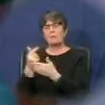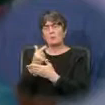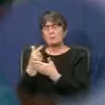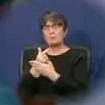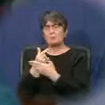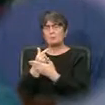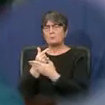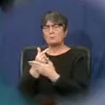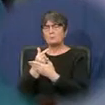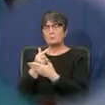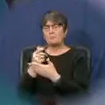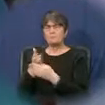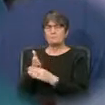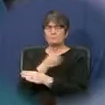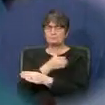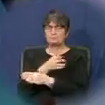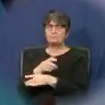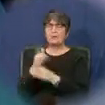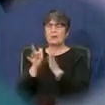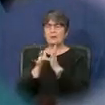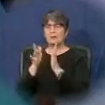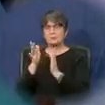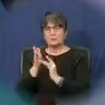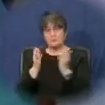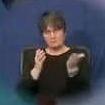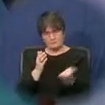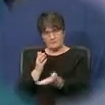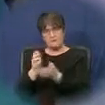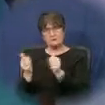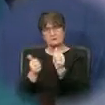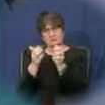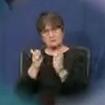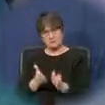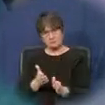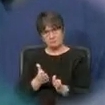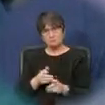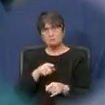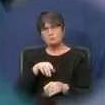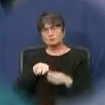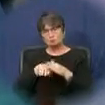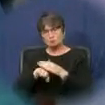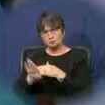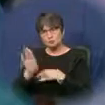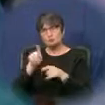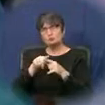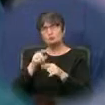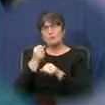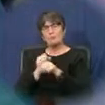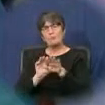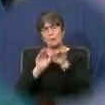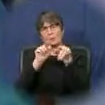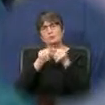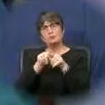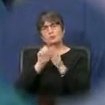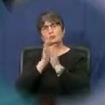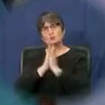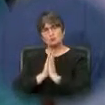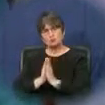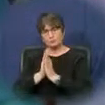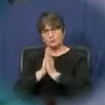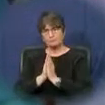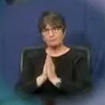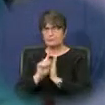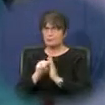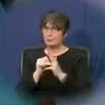event that Jesus had invited his disciples to go quietly to the mountain to pray. And there